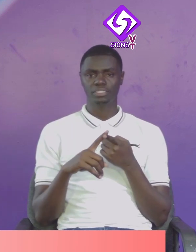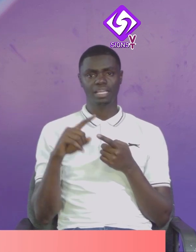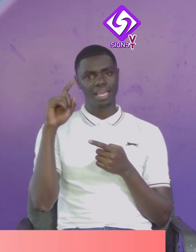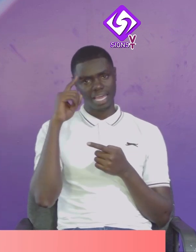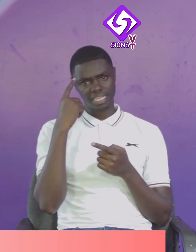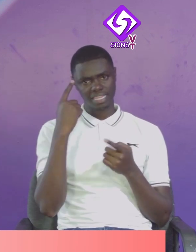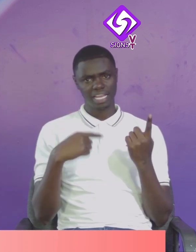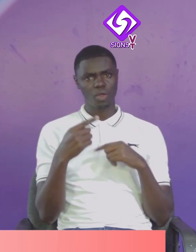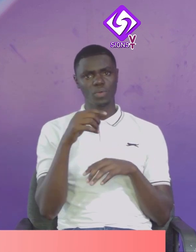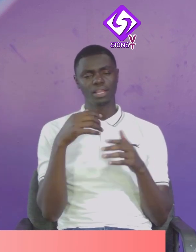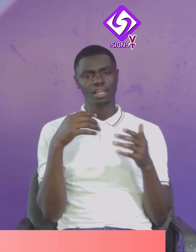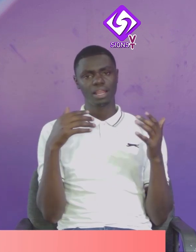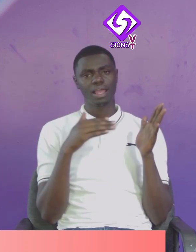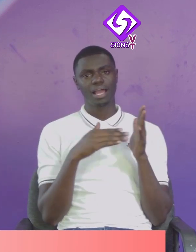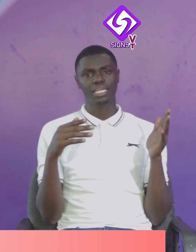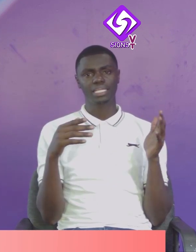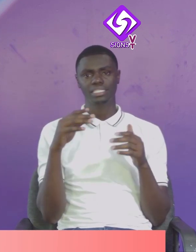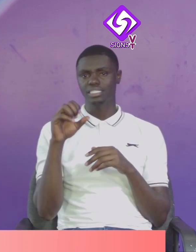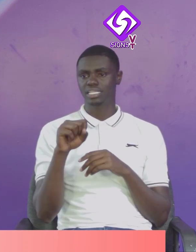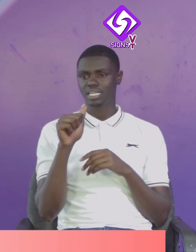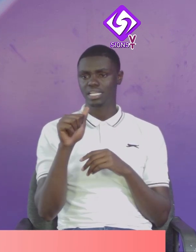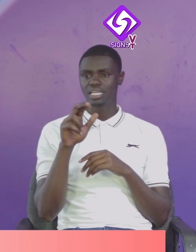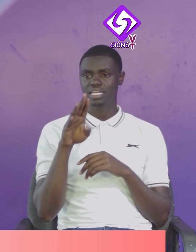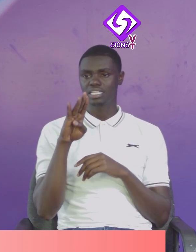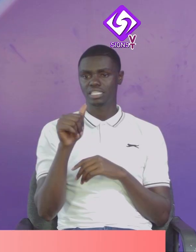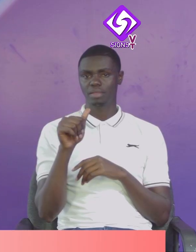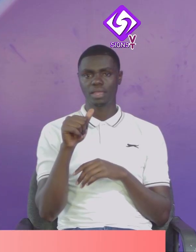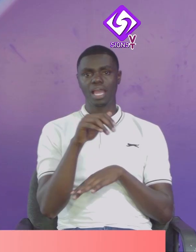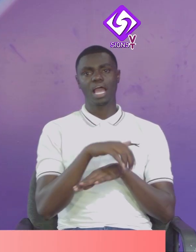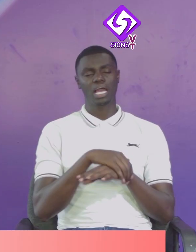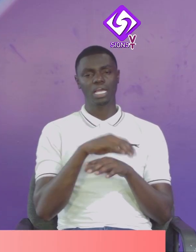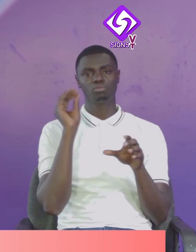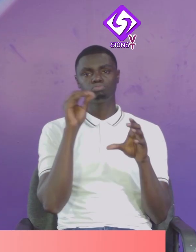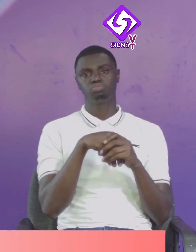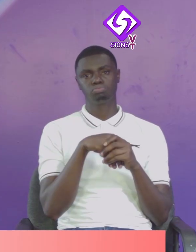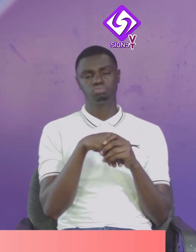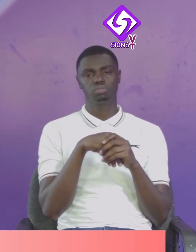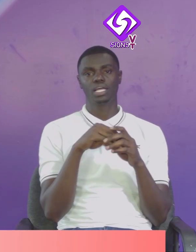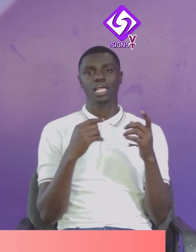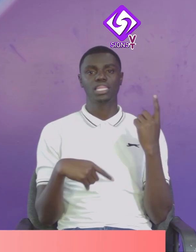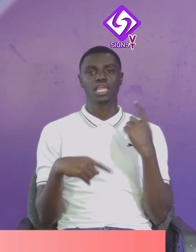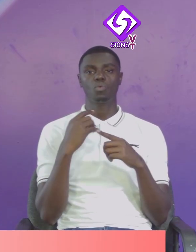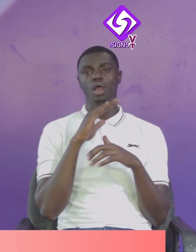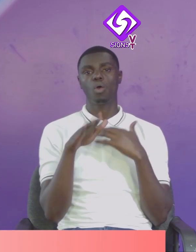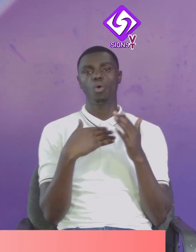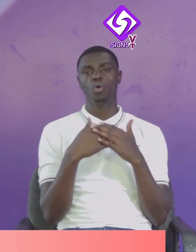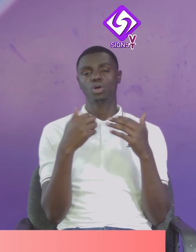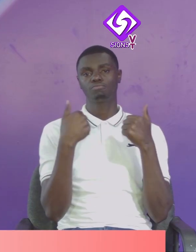win against Serbia gave England a place in the slots because they have won all their games so far.